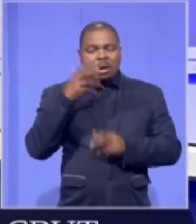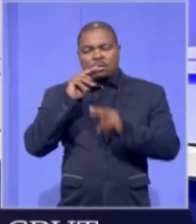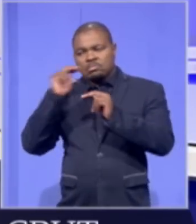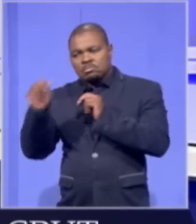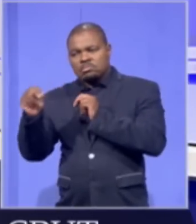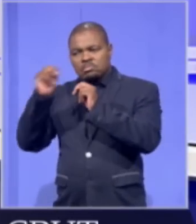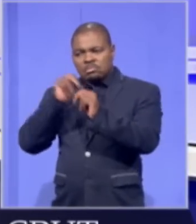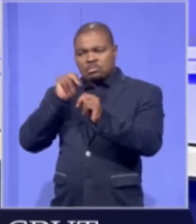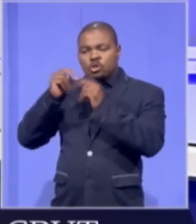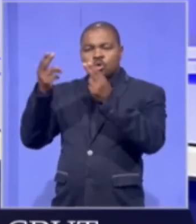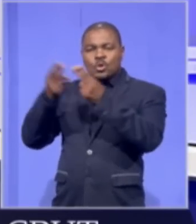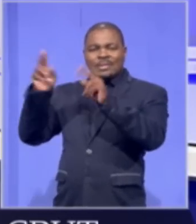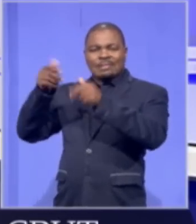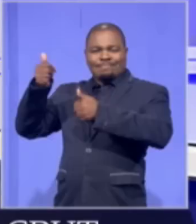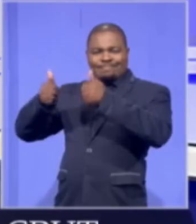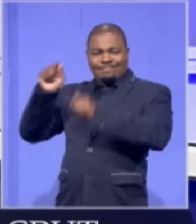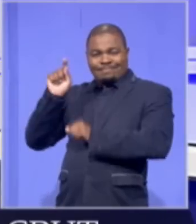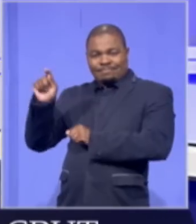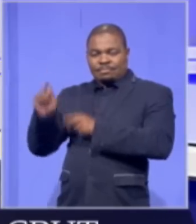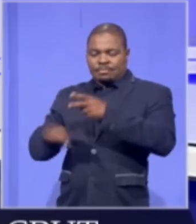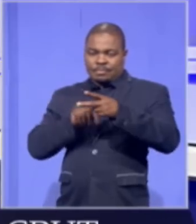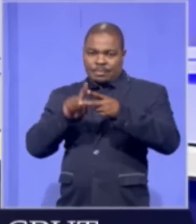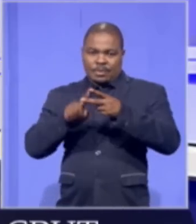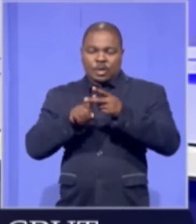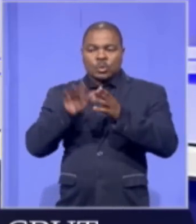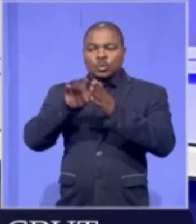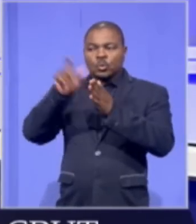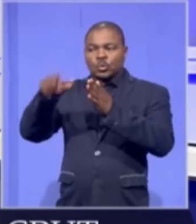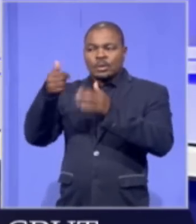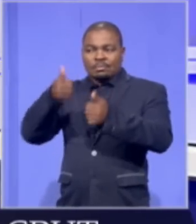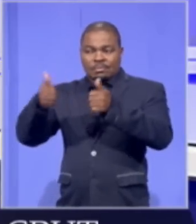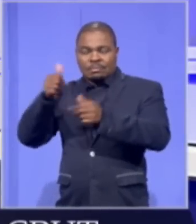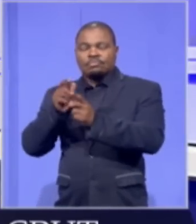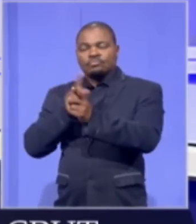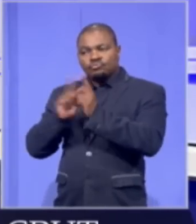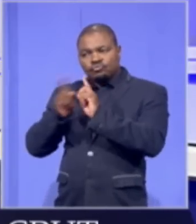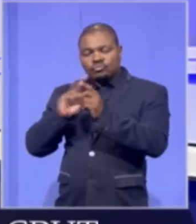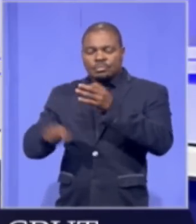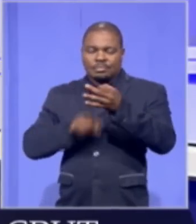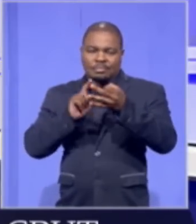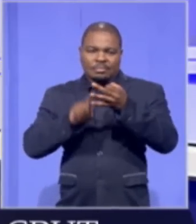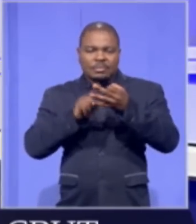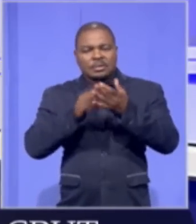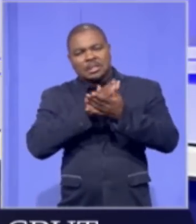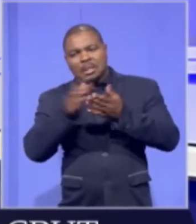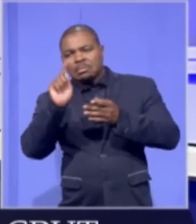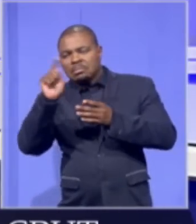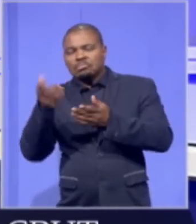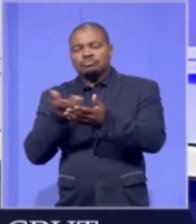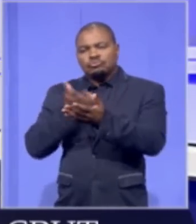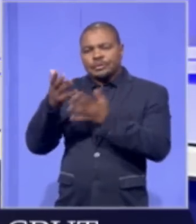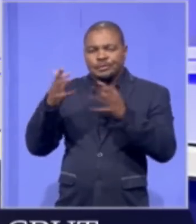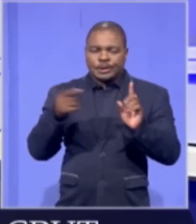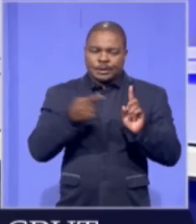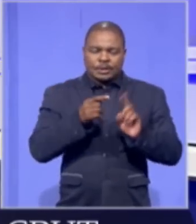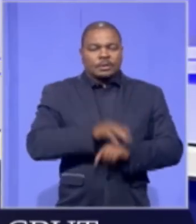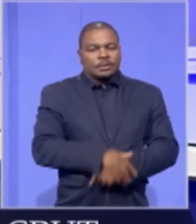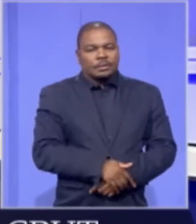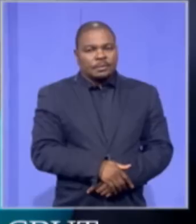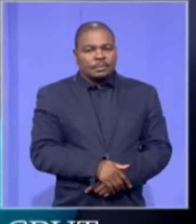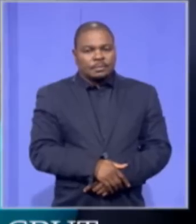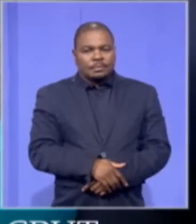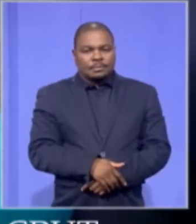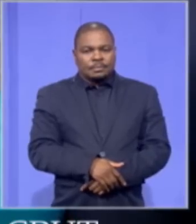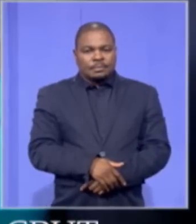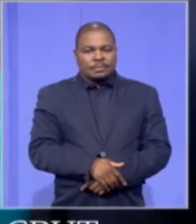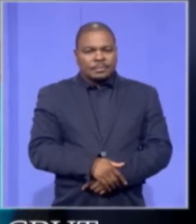le bataolo ya university baetapele ba baithuti ga mmogo le bakgathatema ba bangwe. I